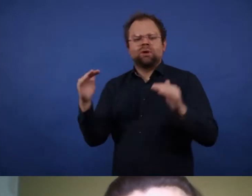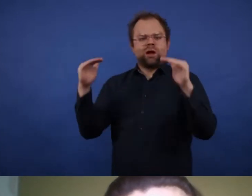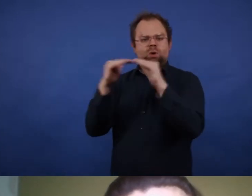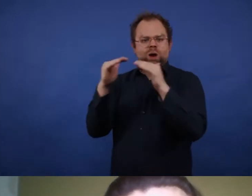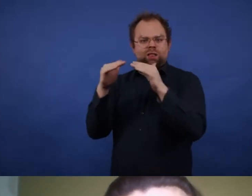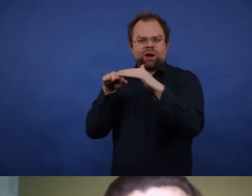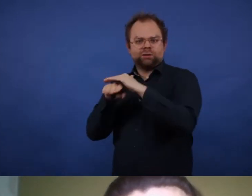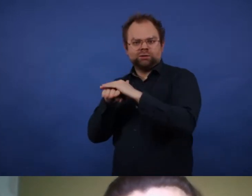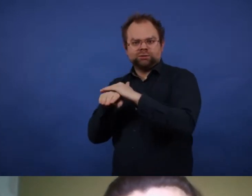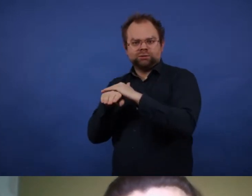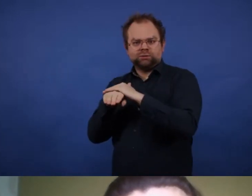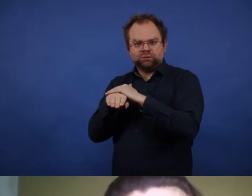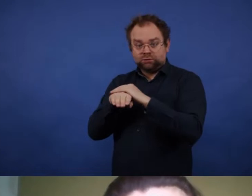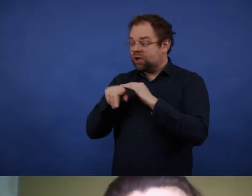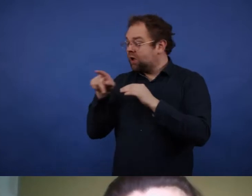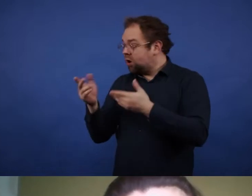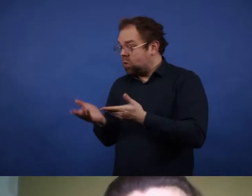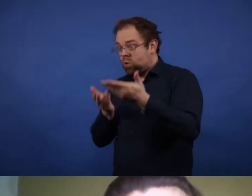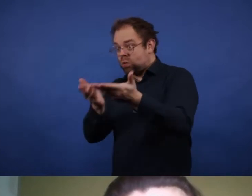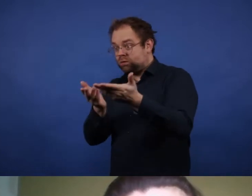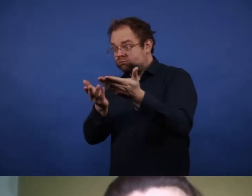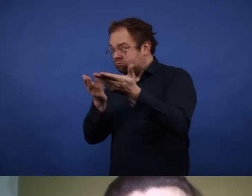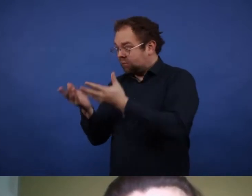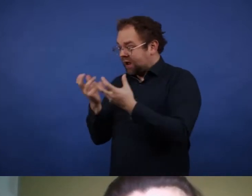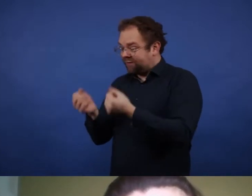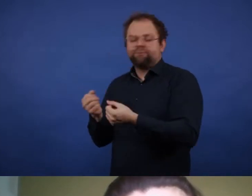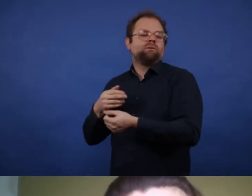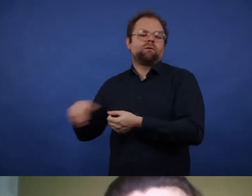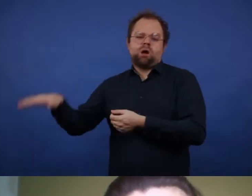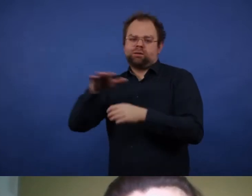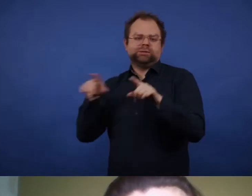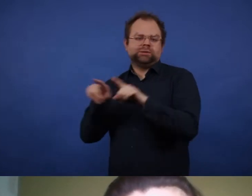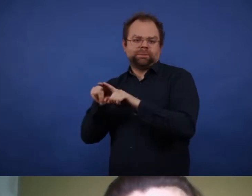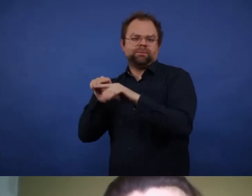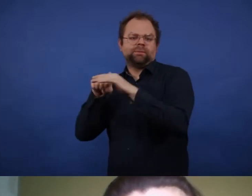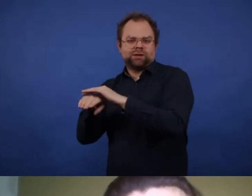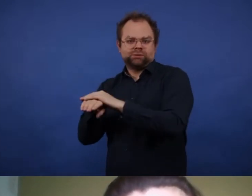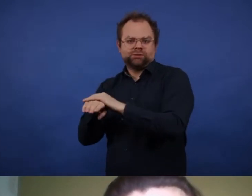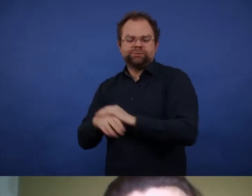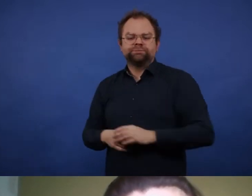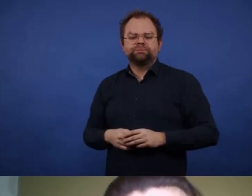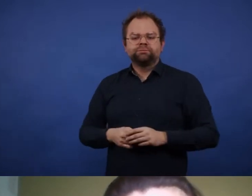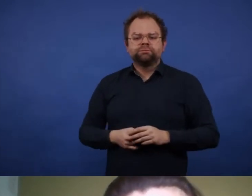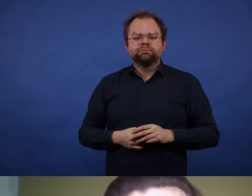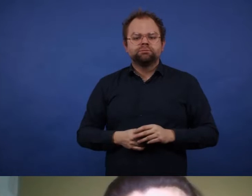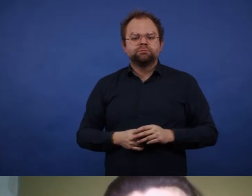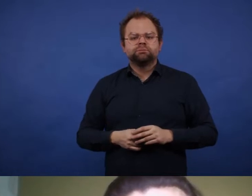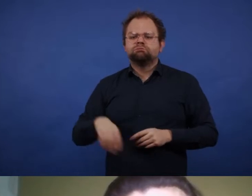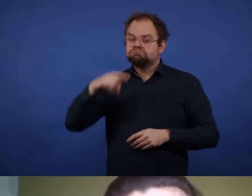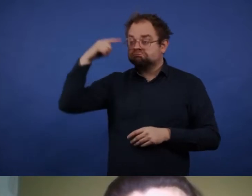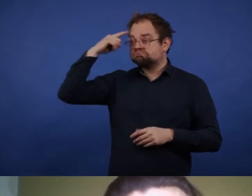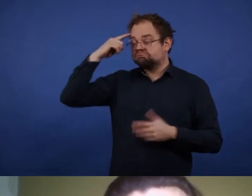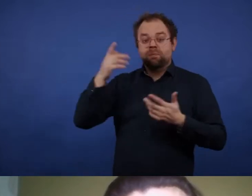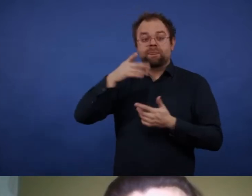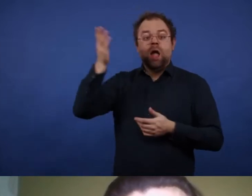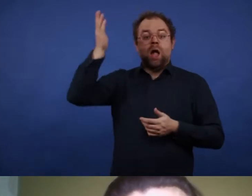We can think of awareness campaigns that are organized, for example, during the corona pandemic or any other emergency. All